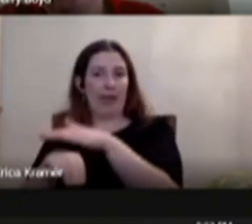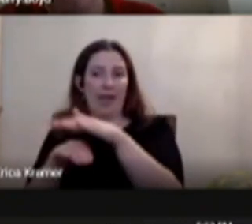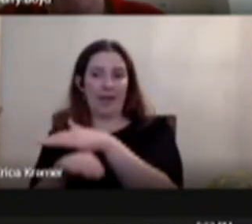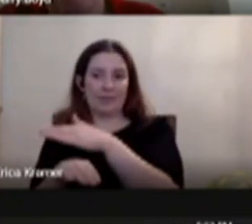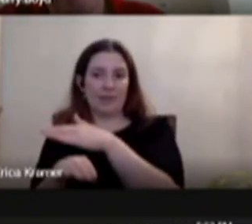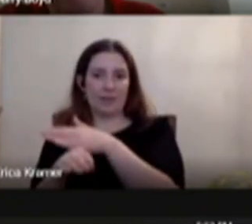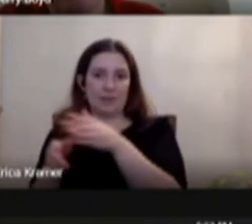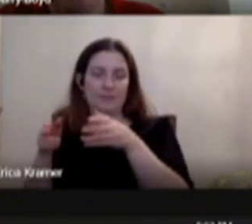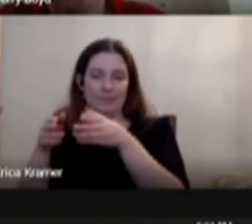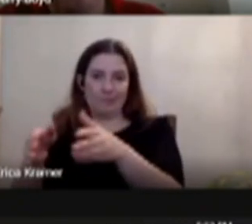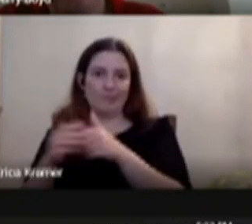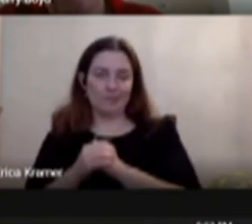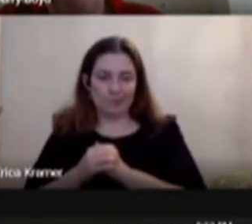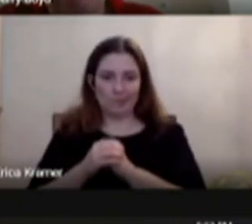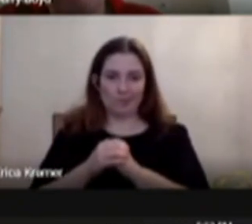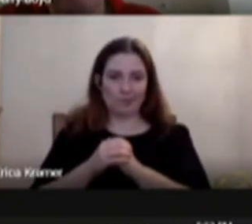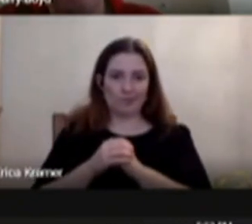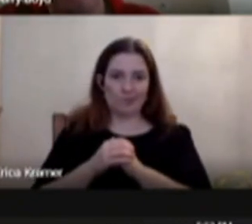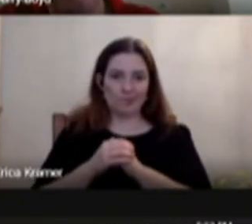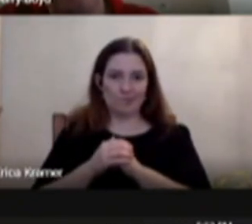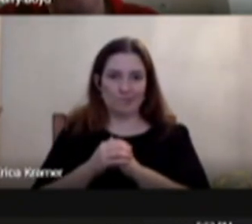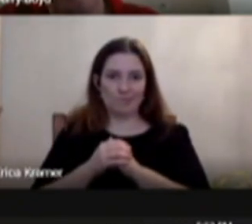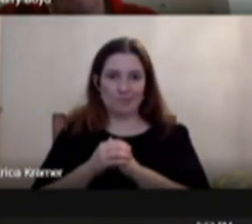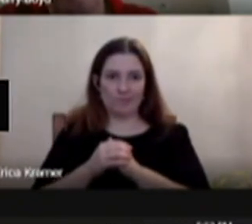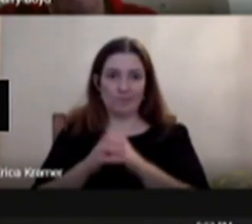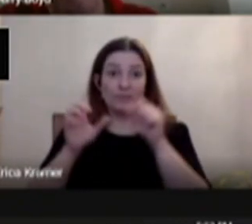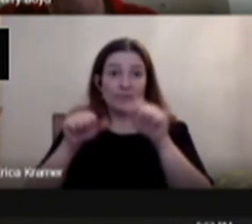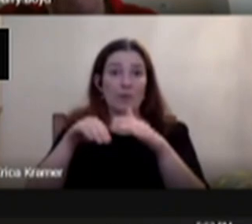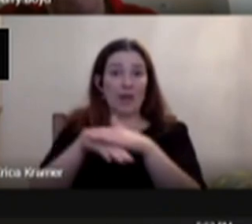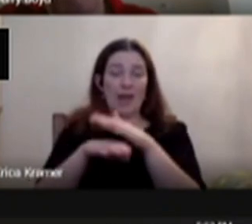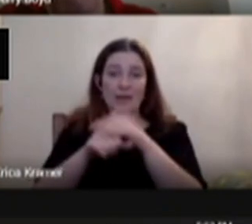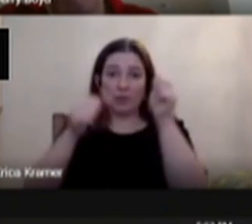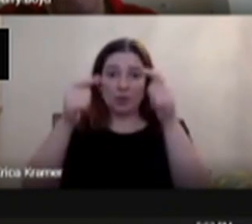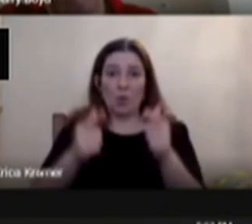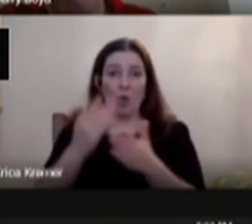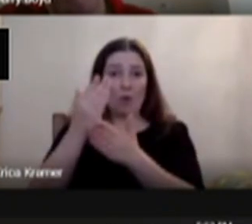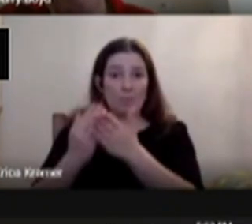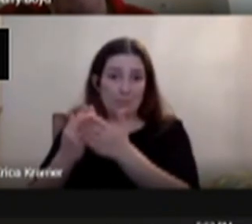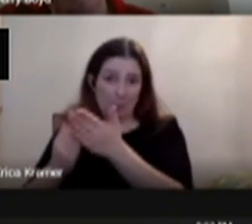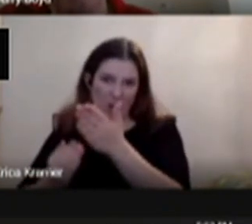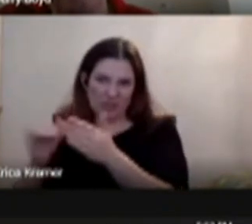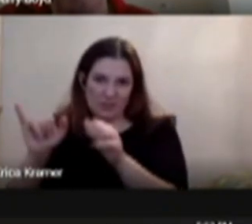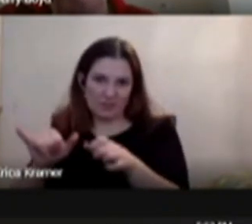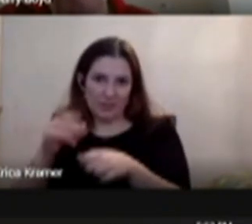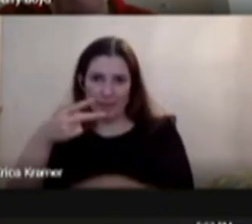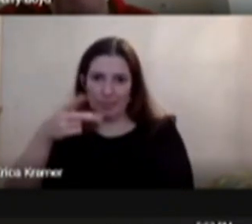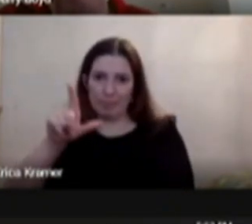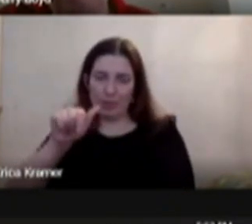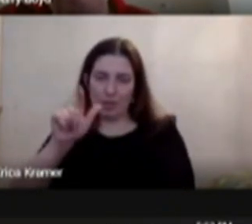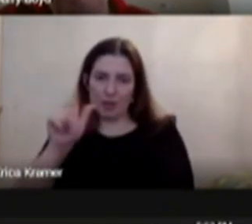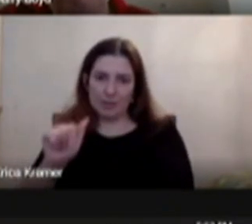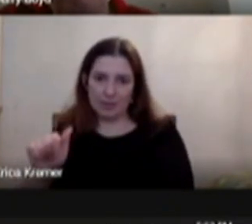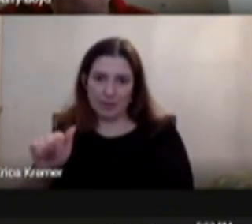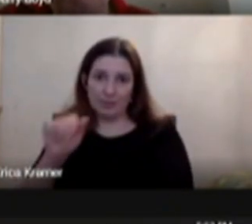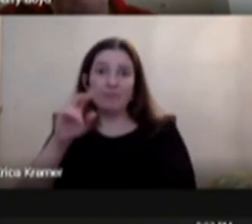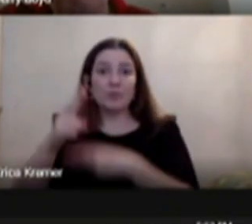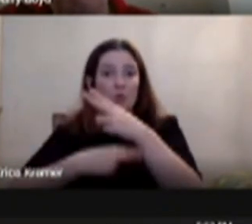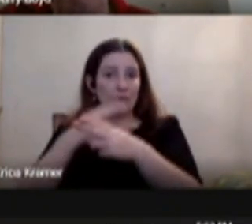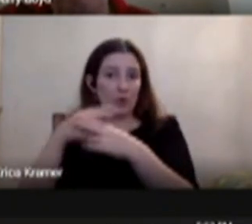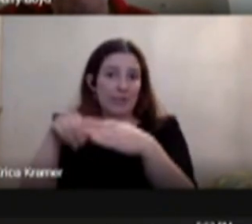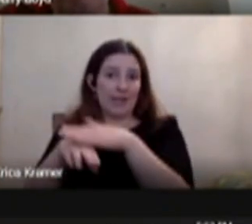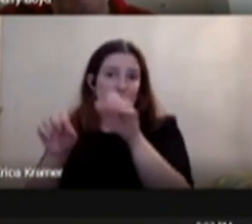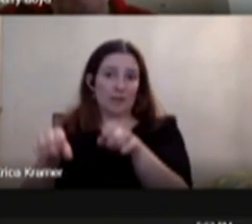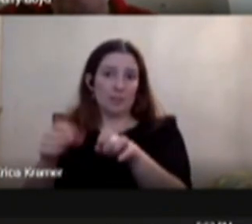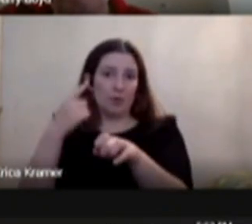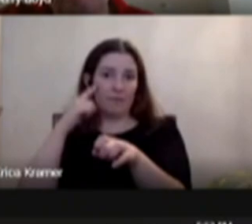main routes to all parts of the plaza that are intuitive and welcoming and universally accessible, the majority